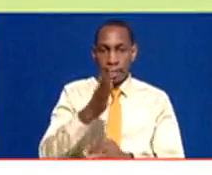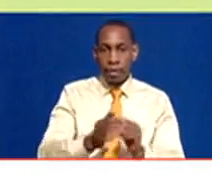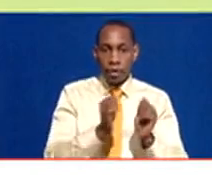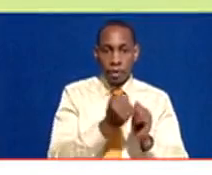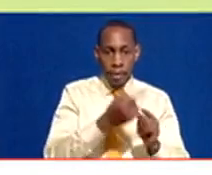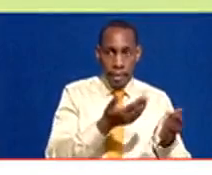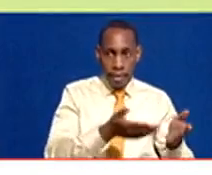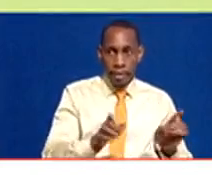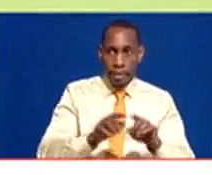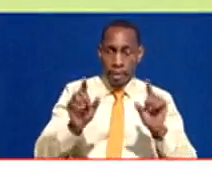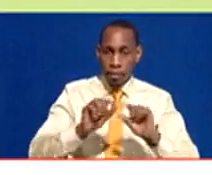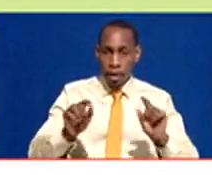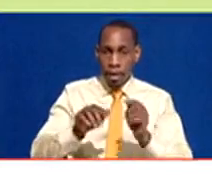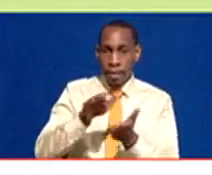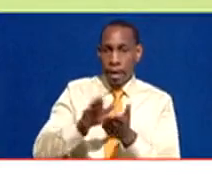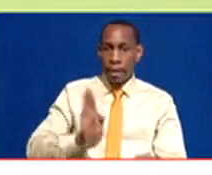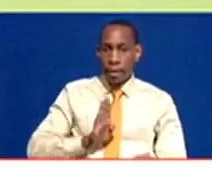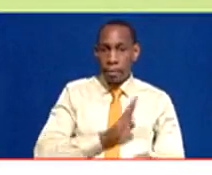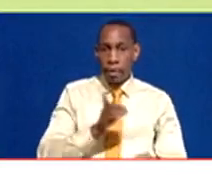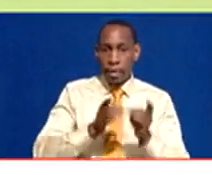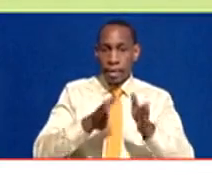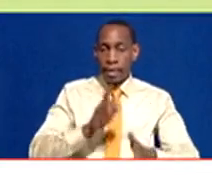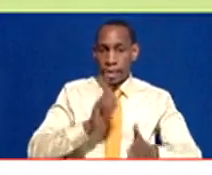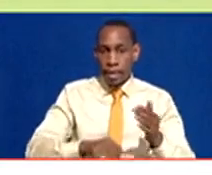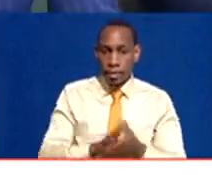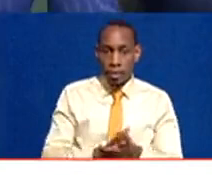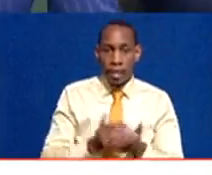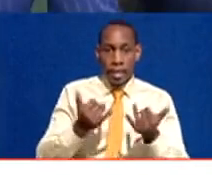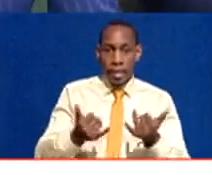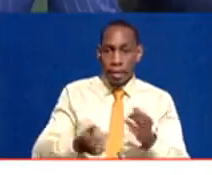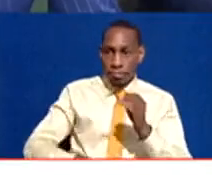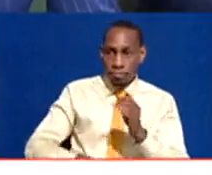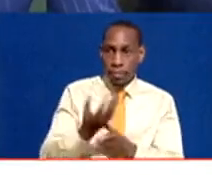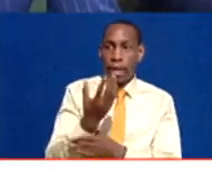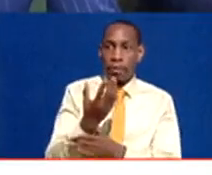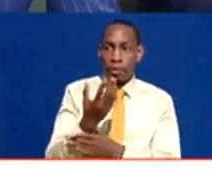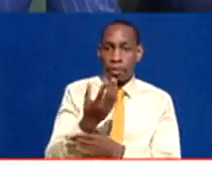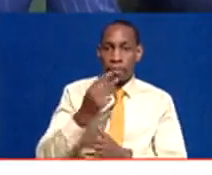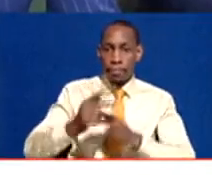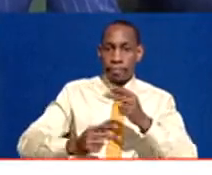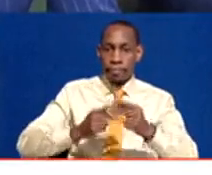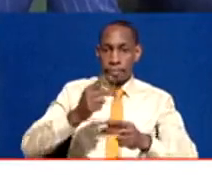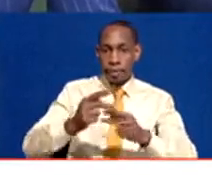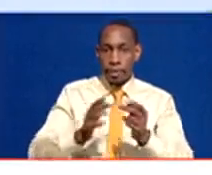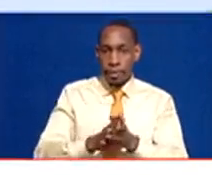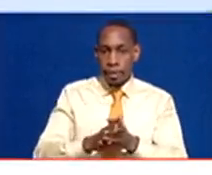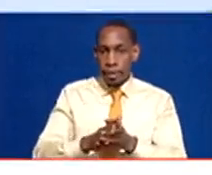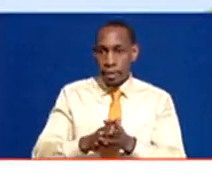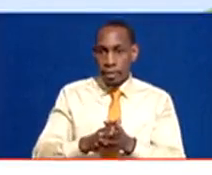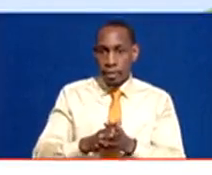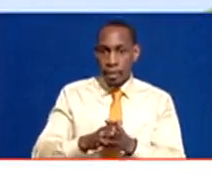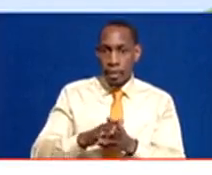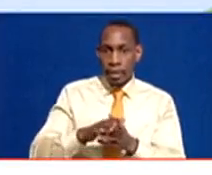year. In the statement, the bank's board of directors said that it has already initiated the process of identifying